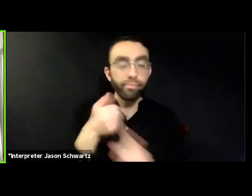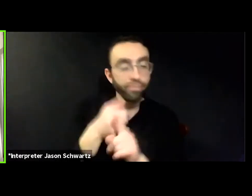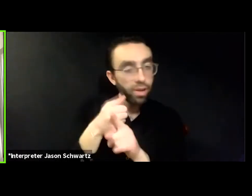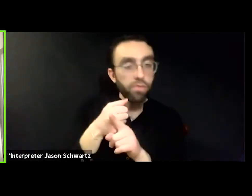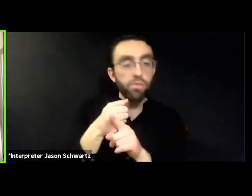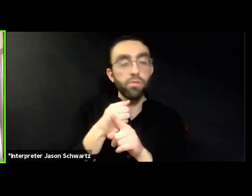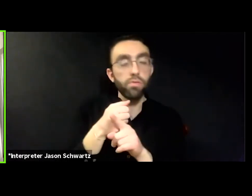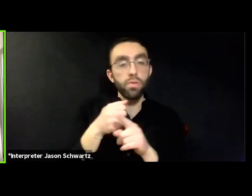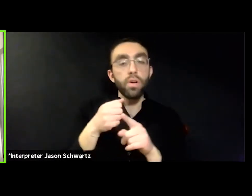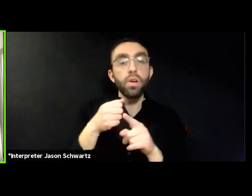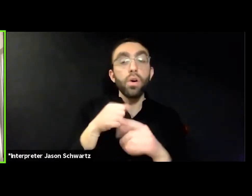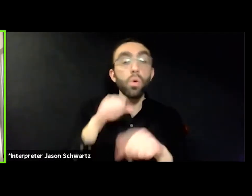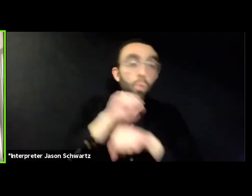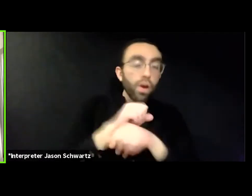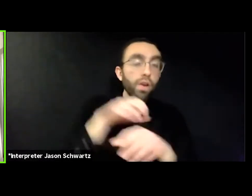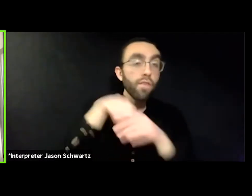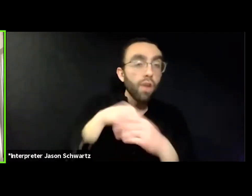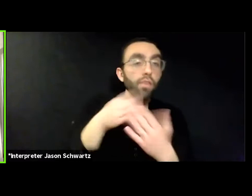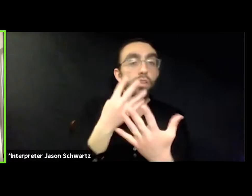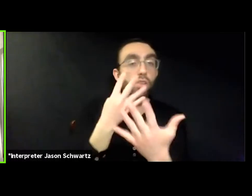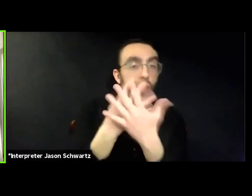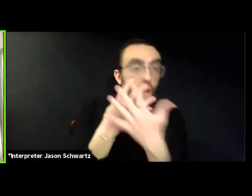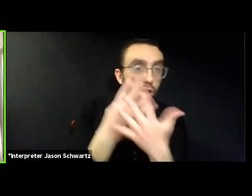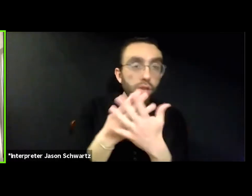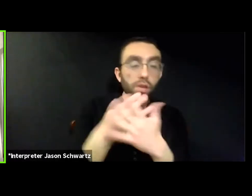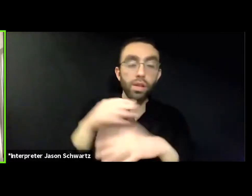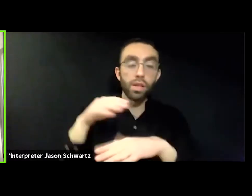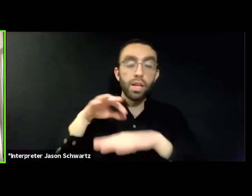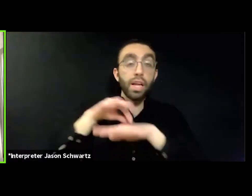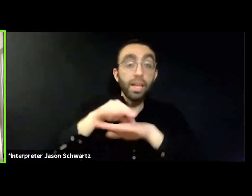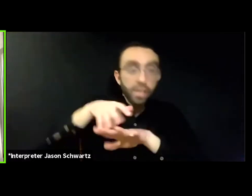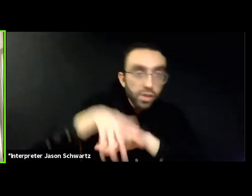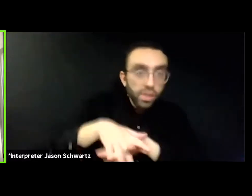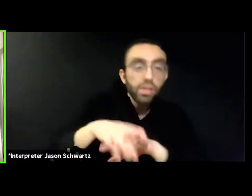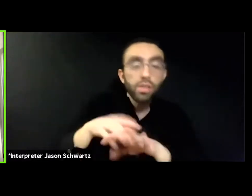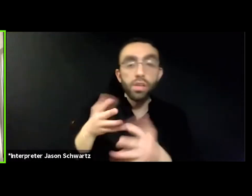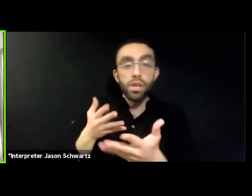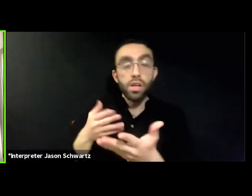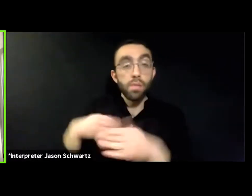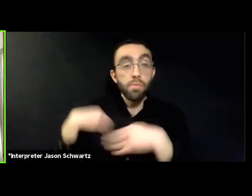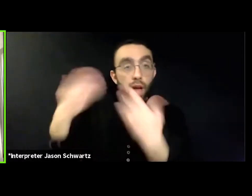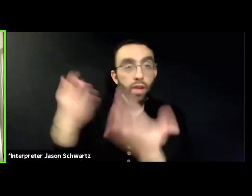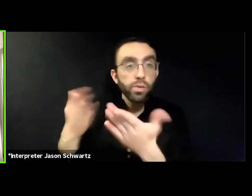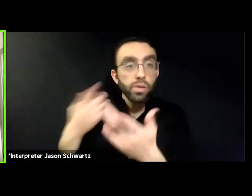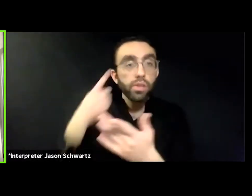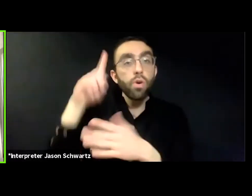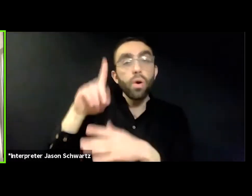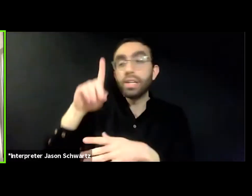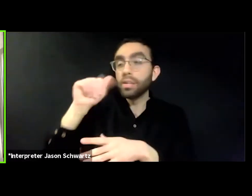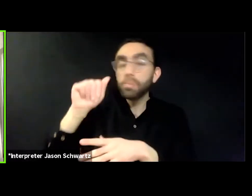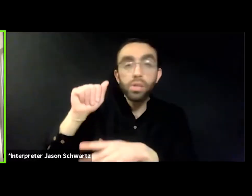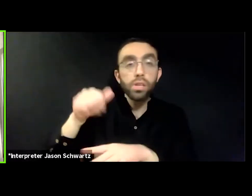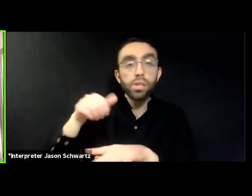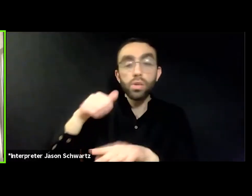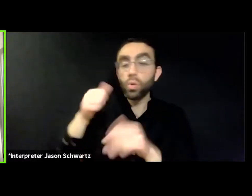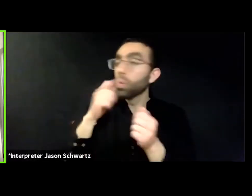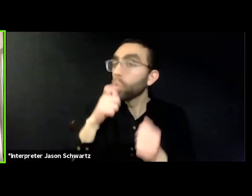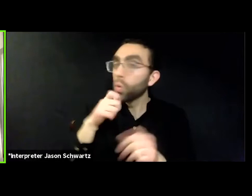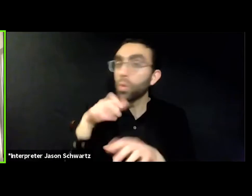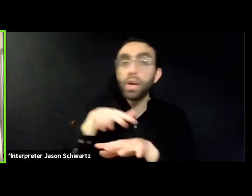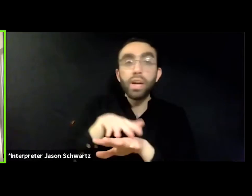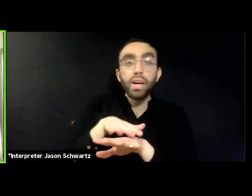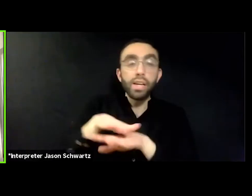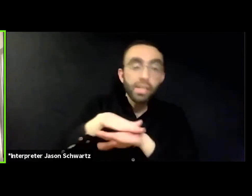health, corrections, serving Indigenous people with disabilities or special needs, domestic violence victims, the homeless, and